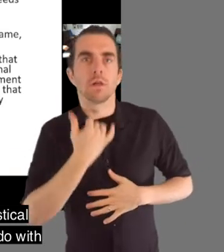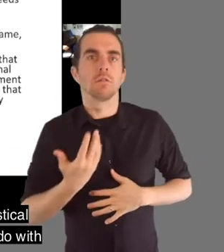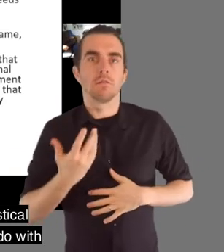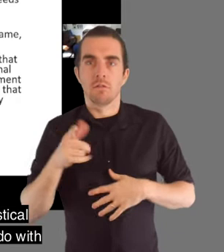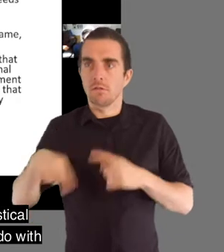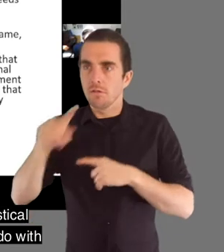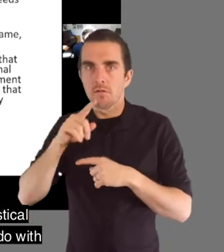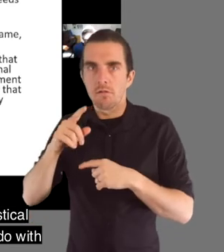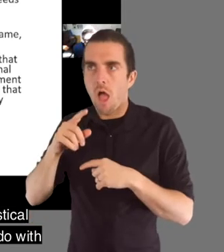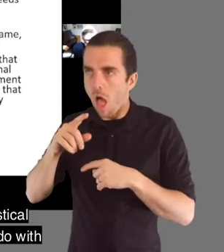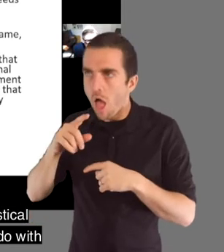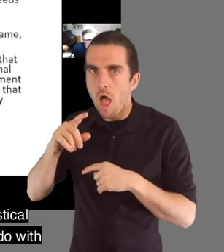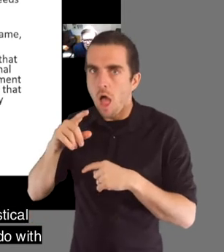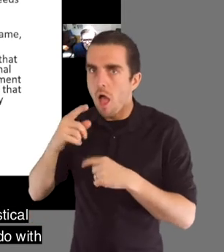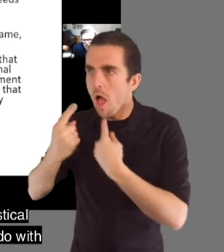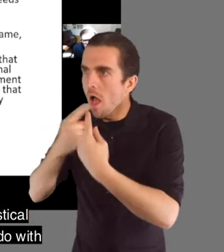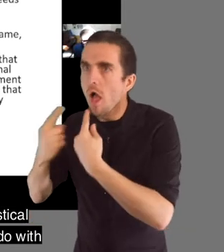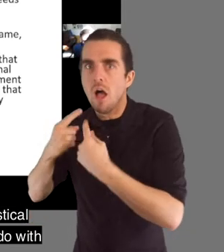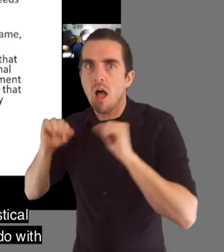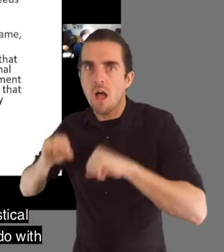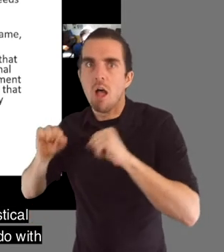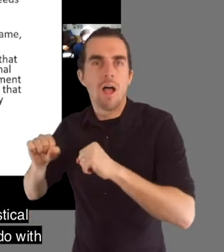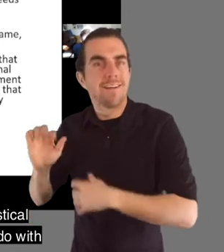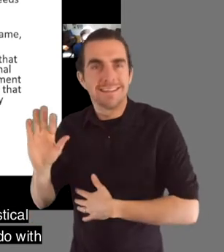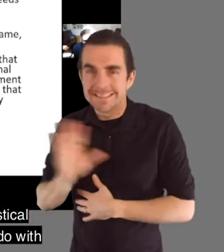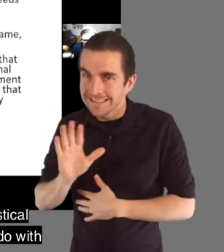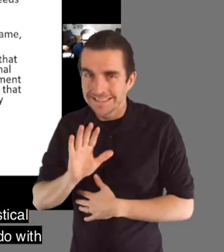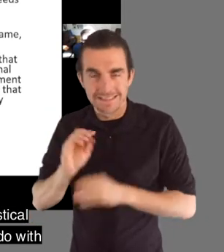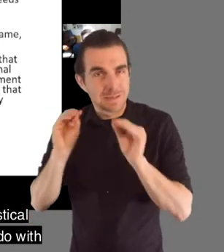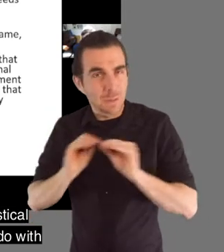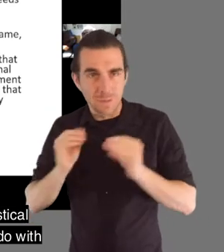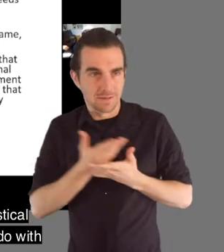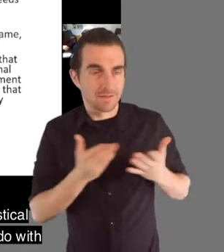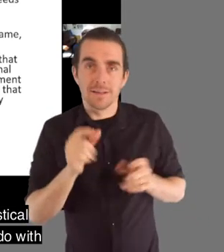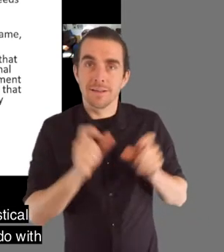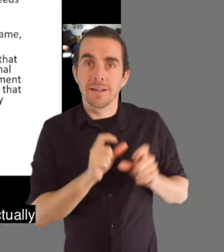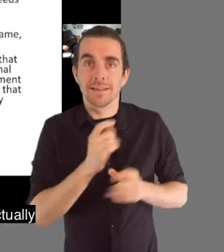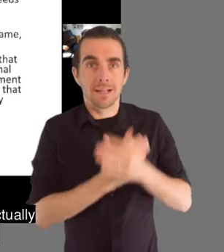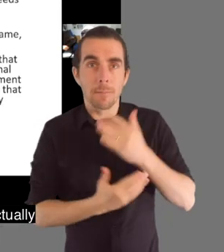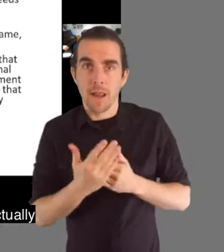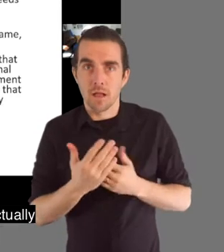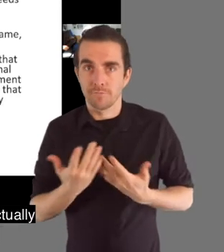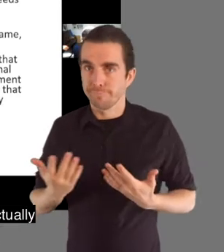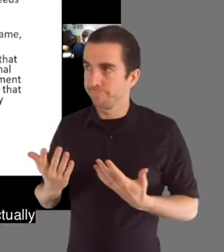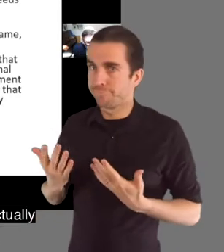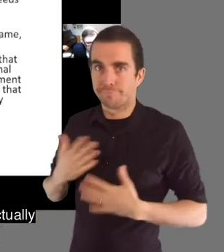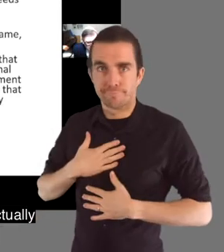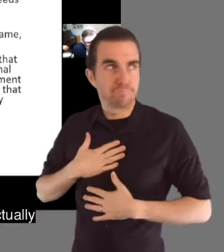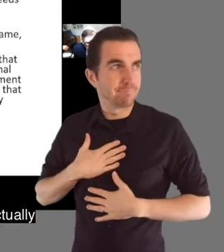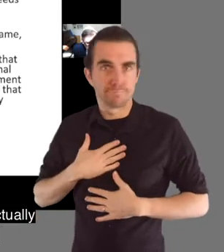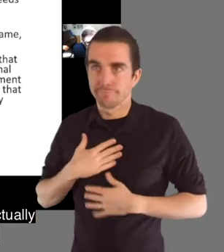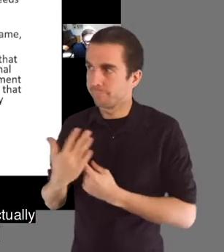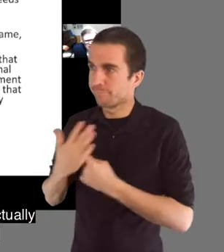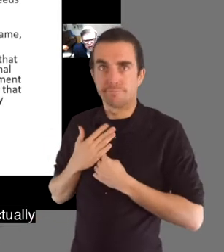because of some fantastical explanation, which has nothing to do with the realities of the oppression that